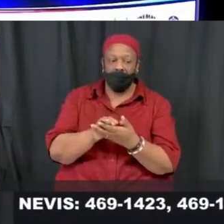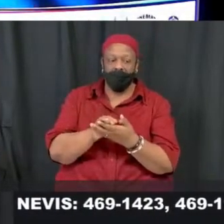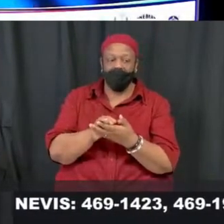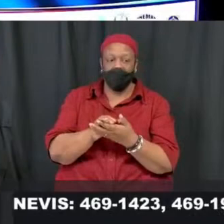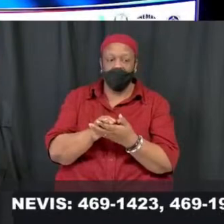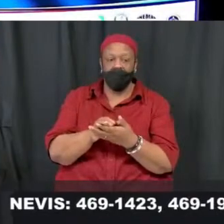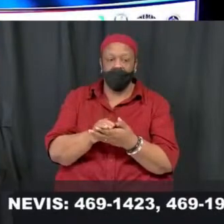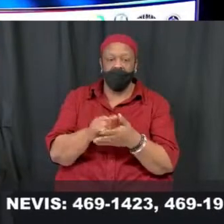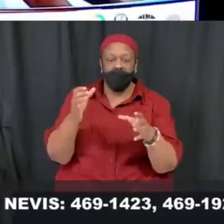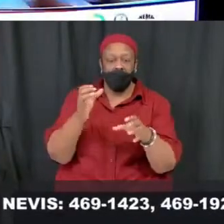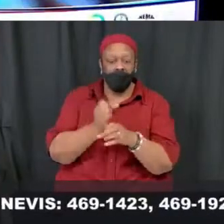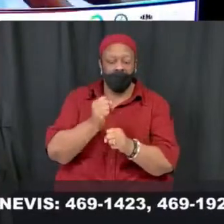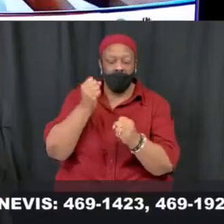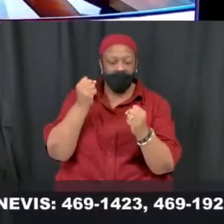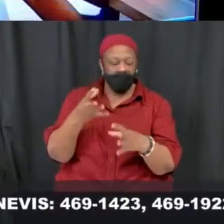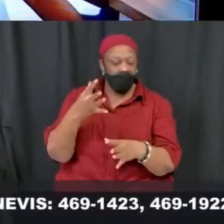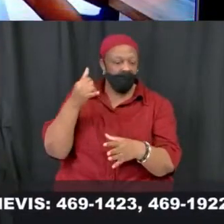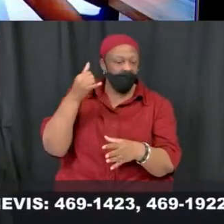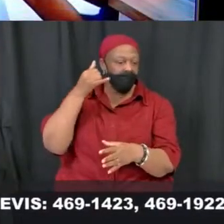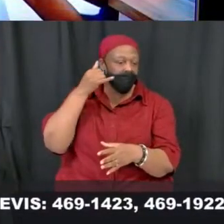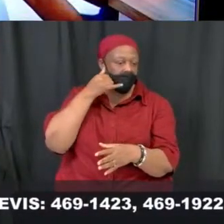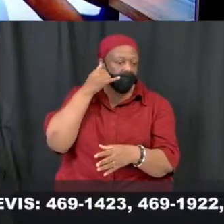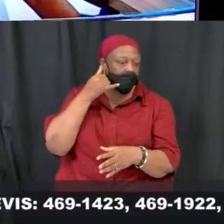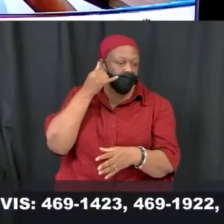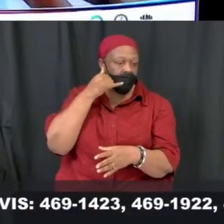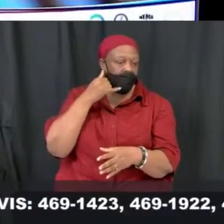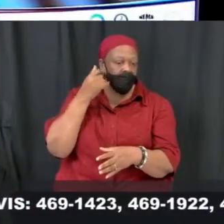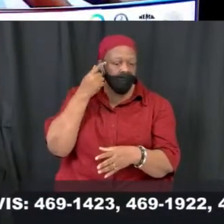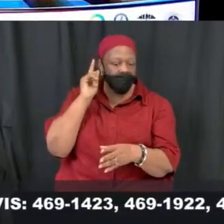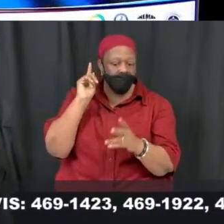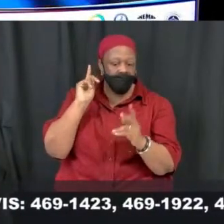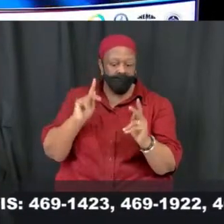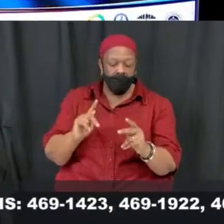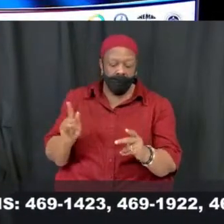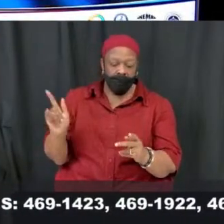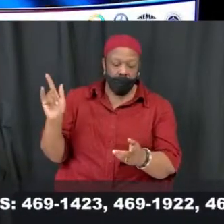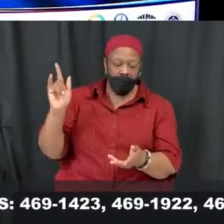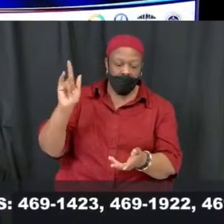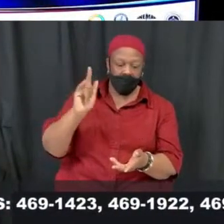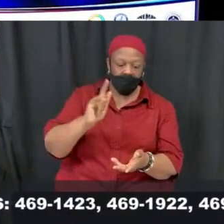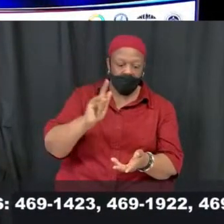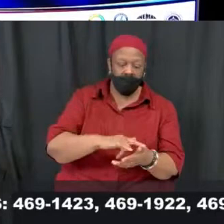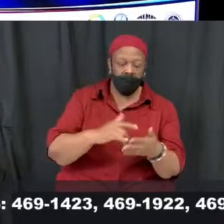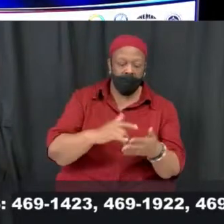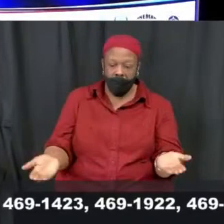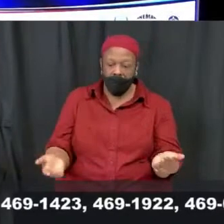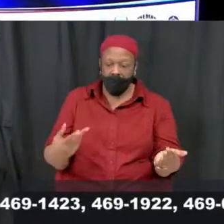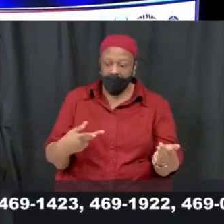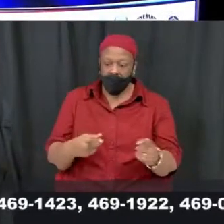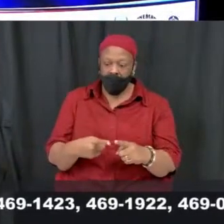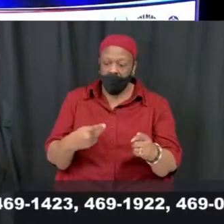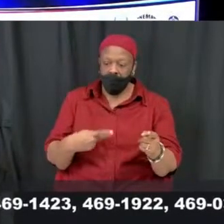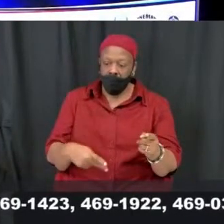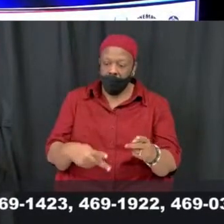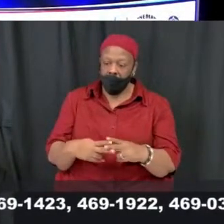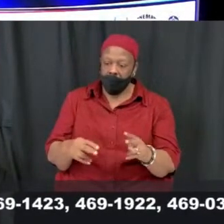announced that person would have need to be vaccinated in order to enter St. Kitts and Nevis. In